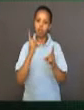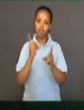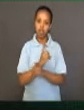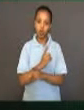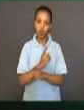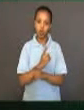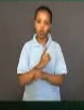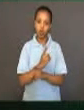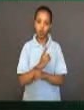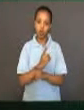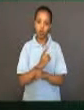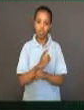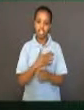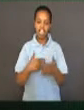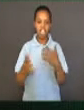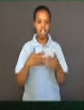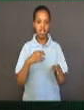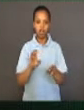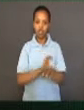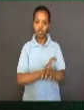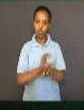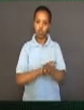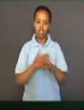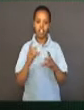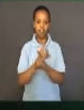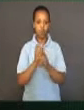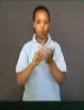the first simple cells.